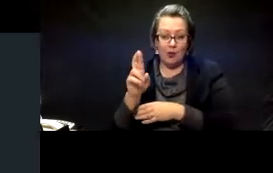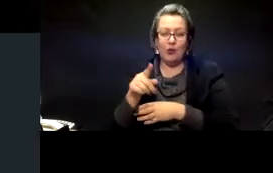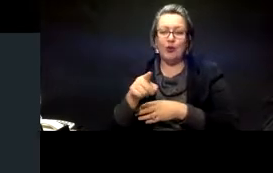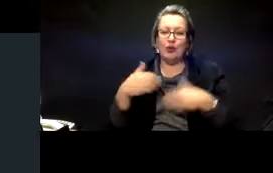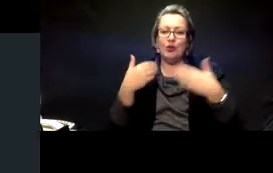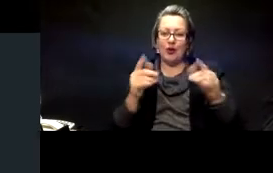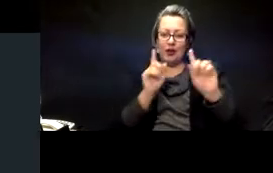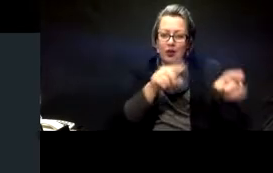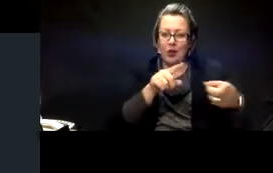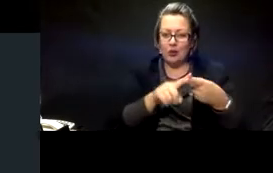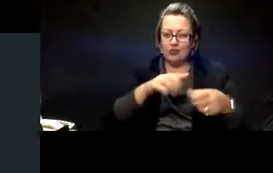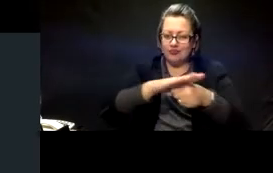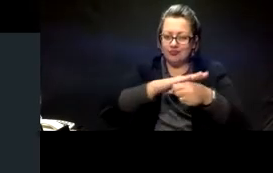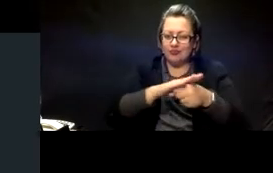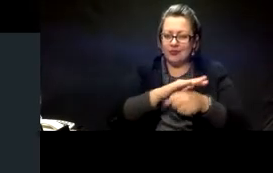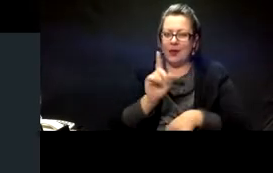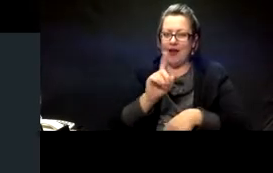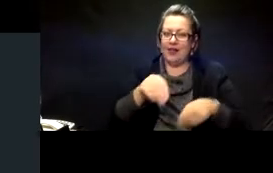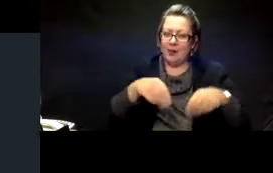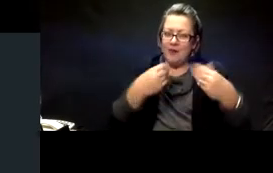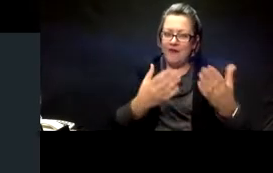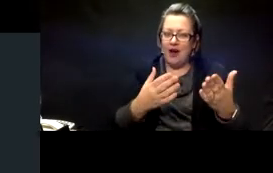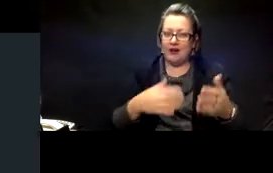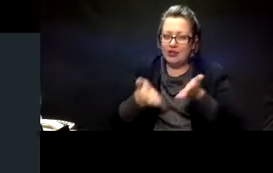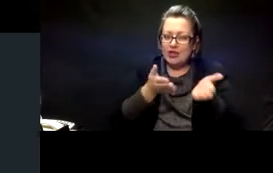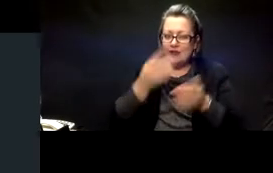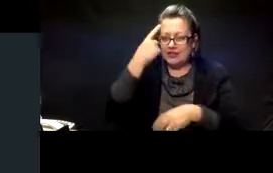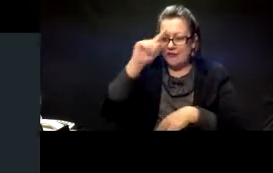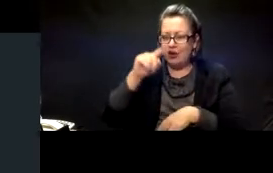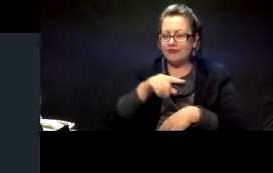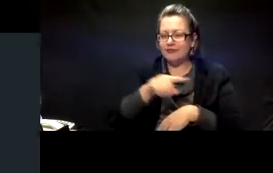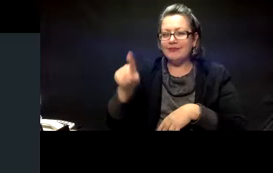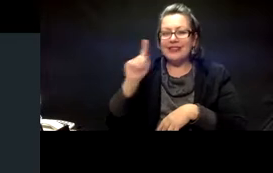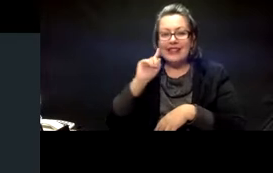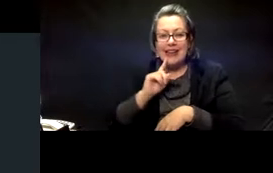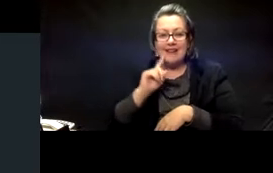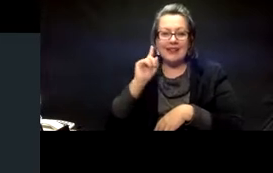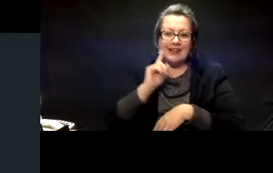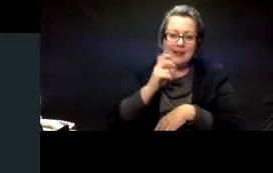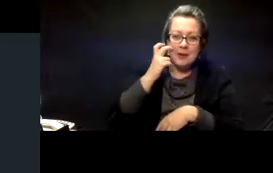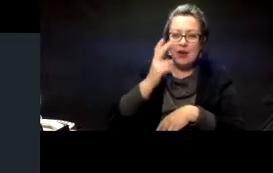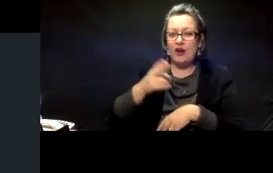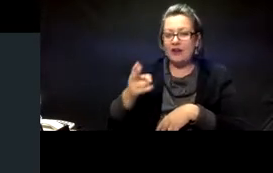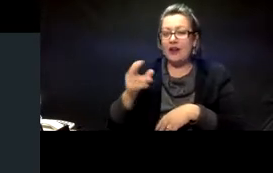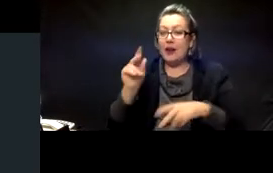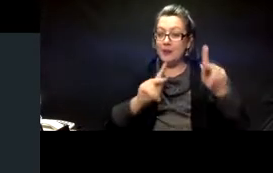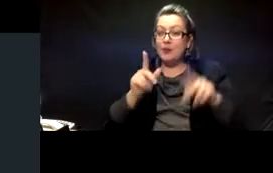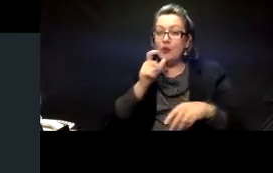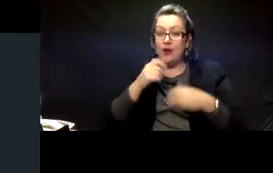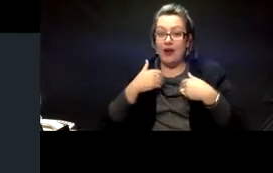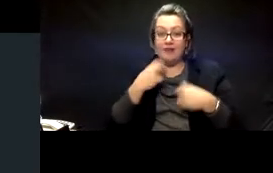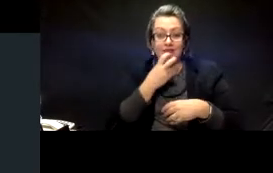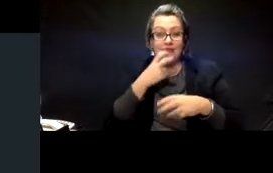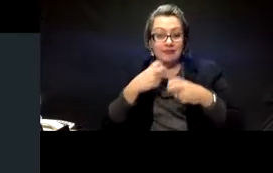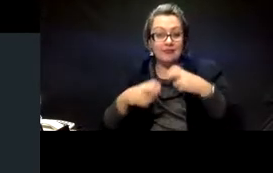has a center. If you live in Baton Rouge, you would go to the center where they provide services for deaf,